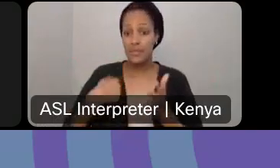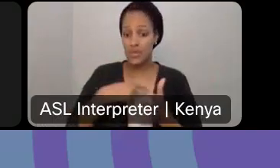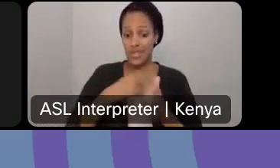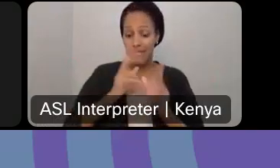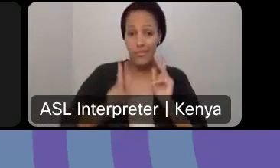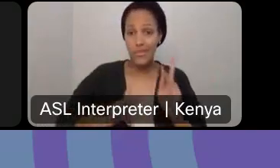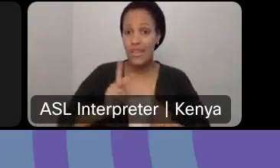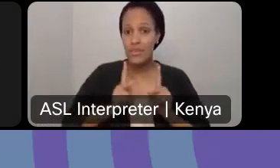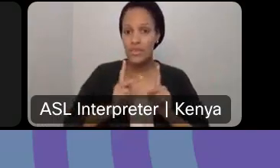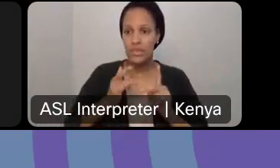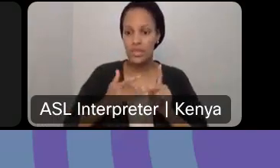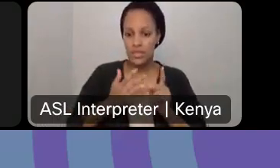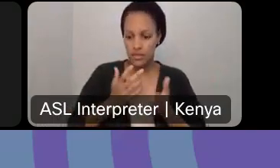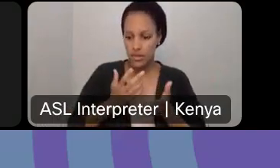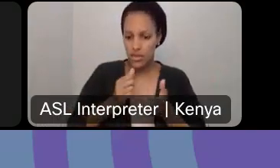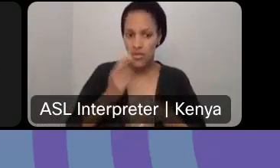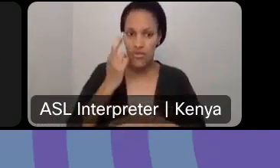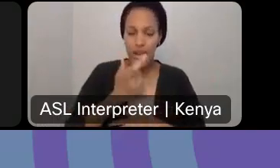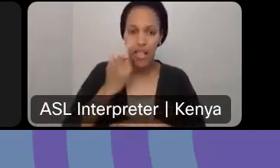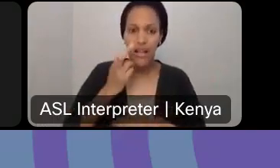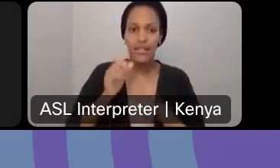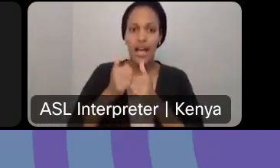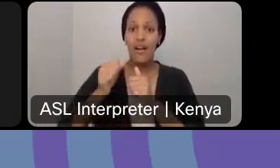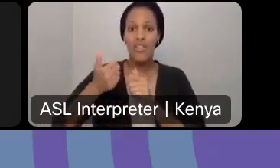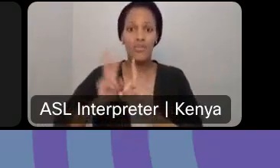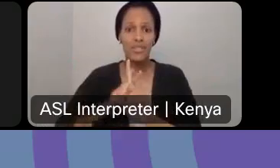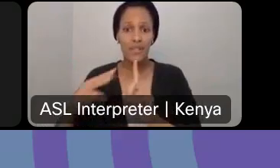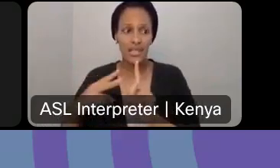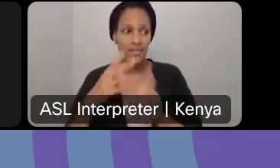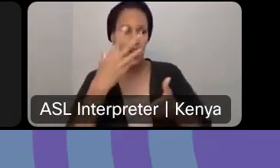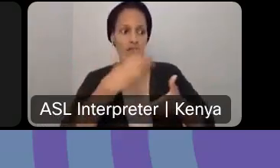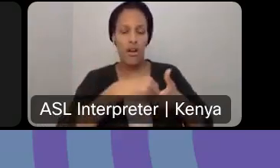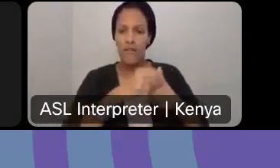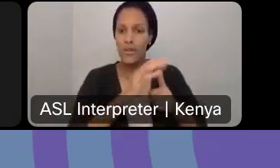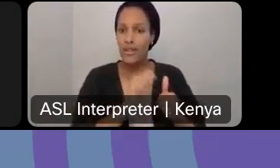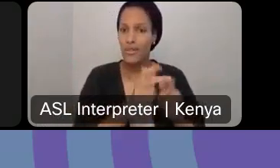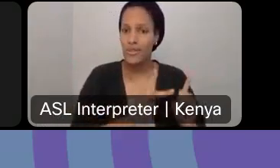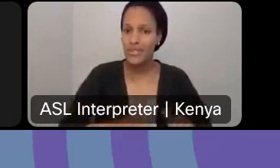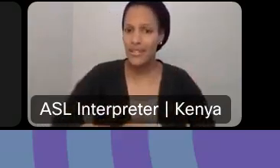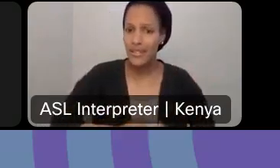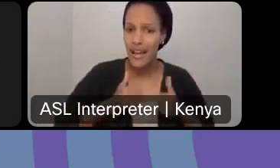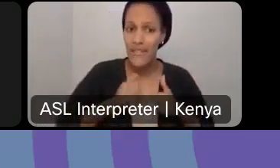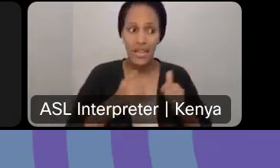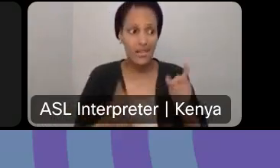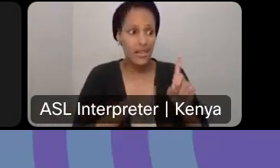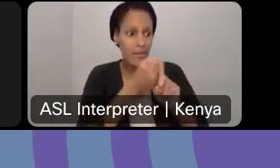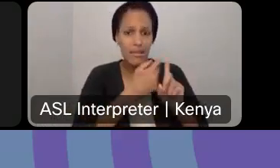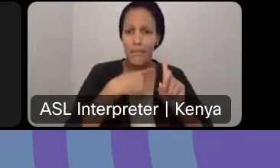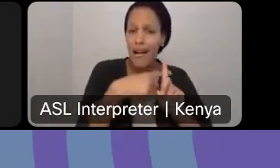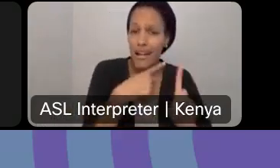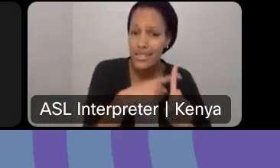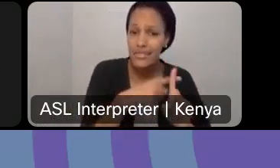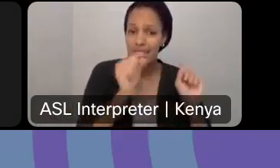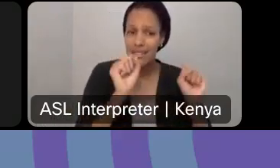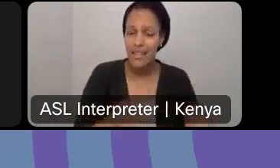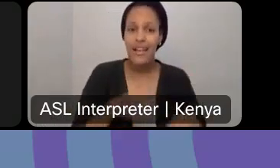alternative perceptions may contribute to a person's life in positive ways, or how they can contribute